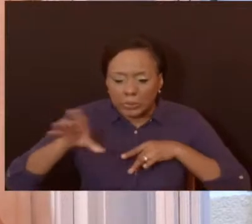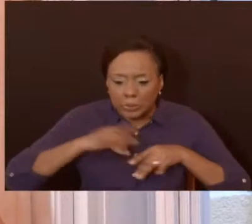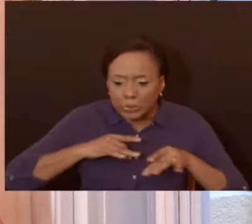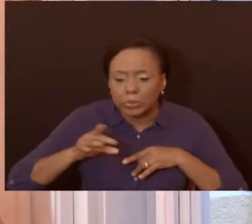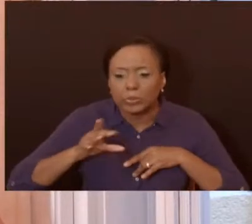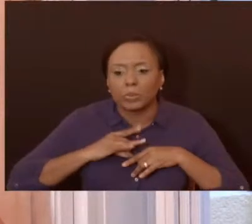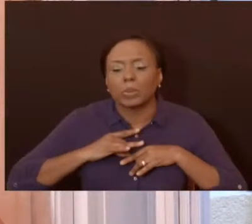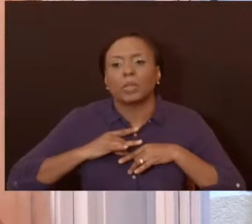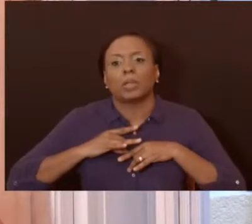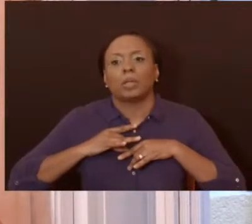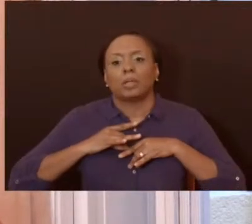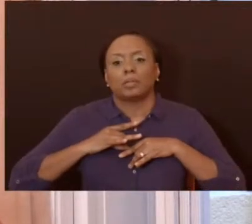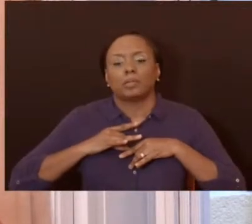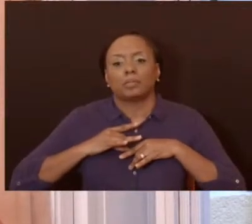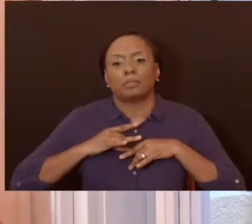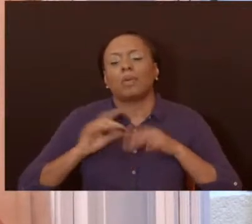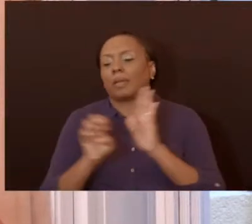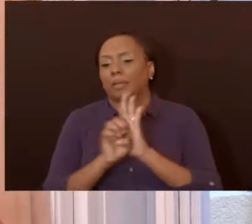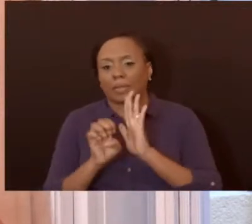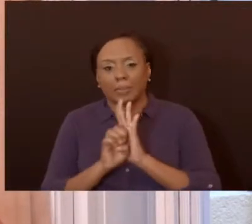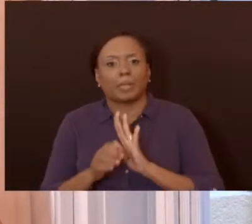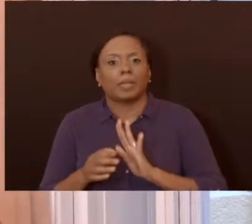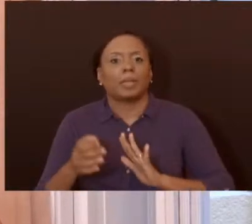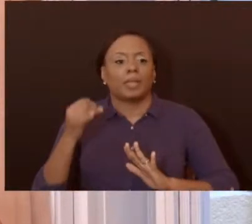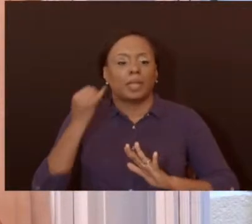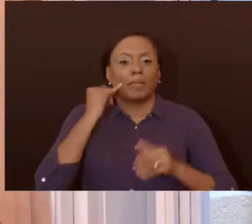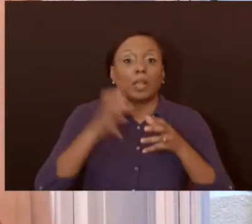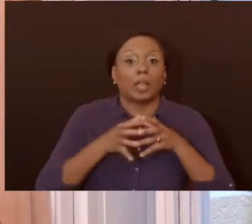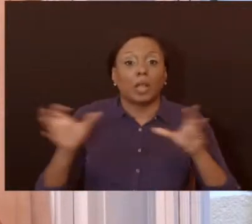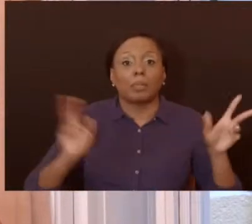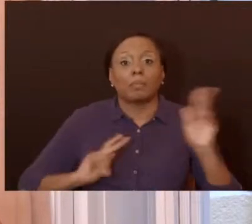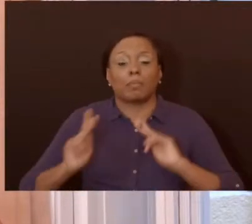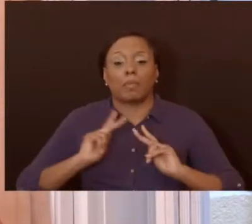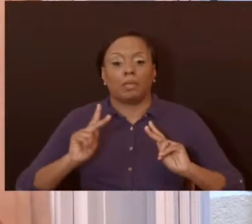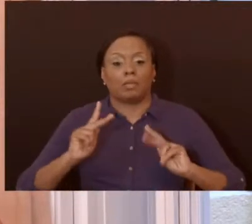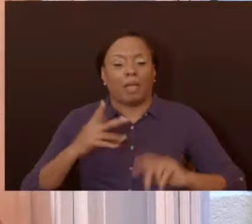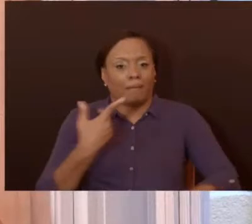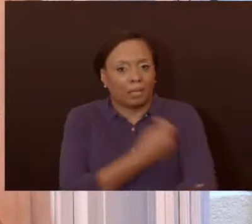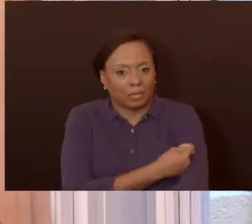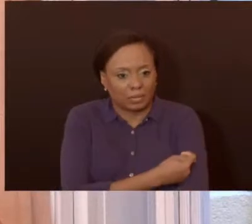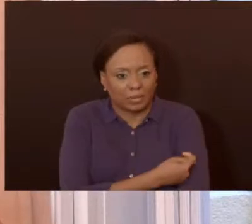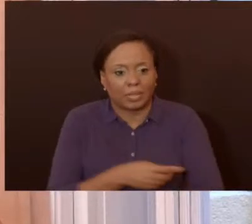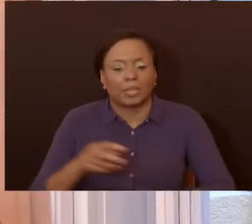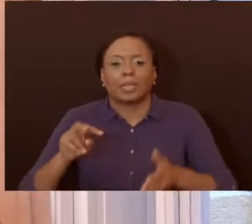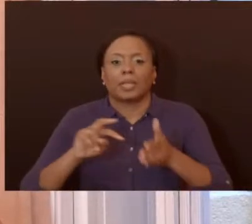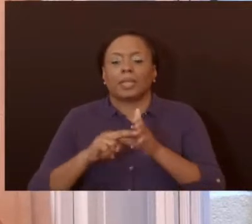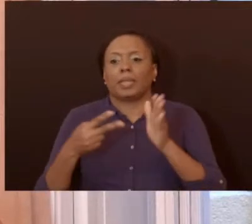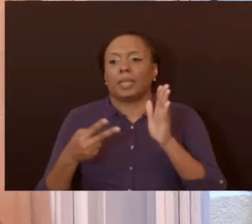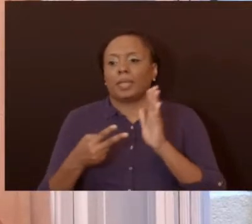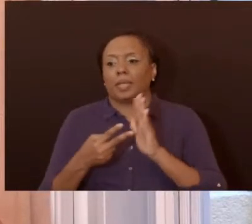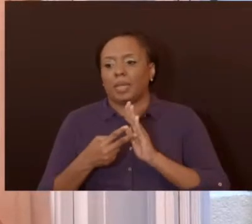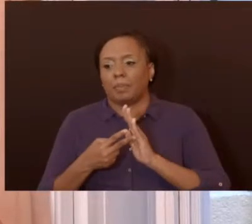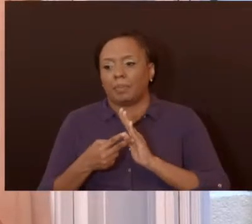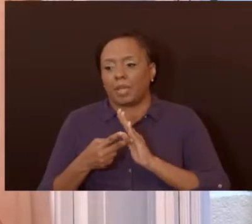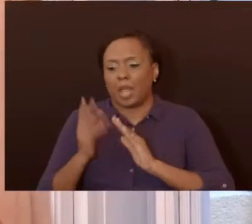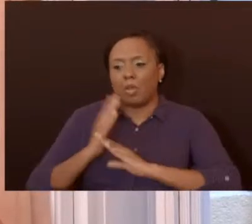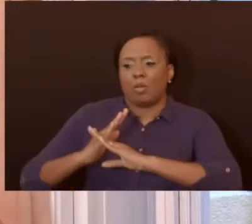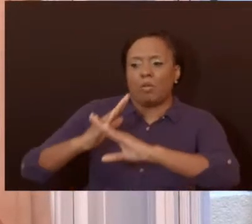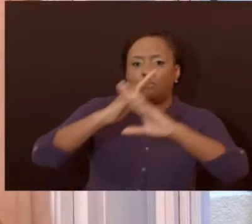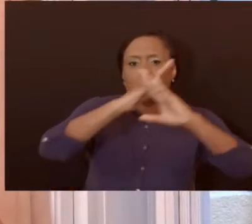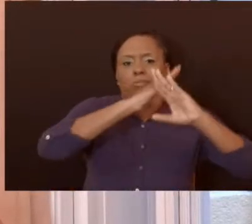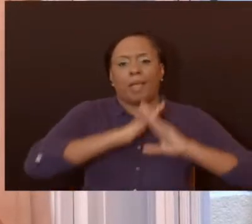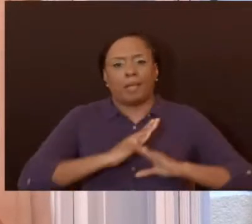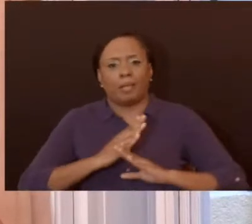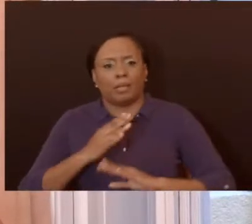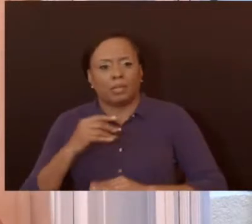the community. So if we have as many persons vaccinated as possible, then it gives an added layer of protection to those